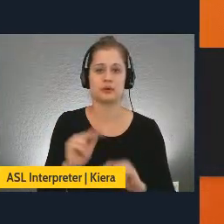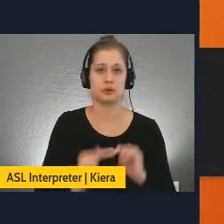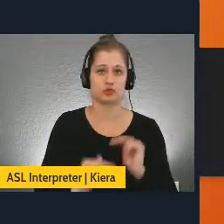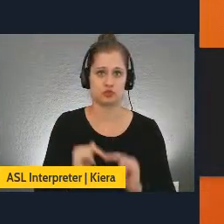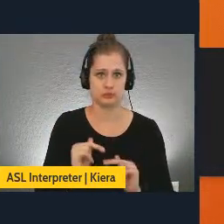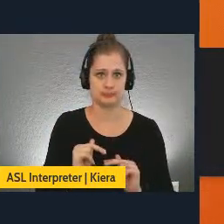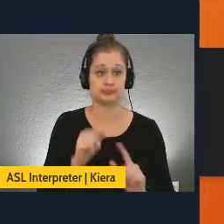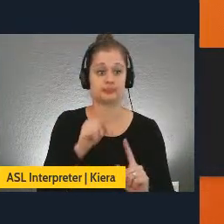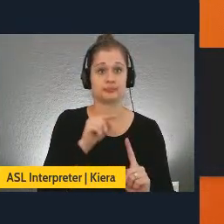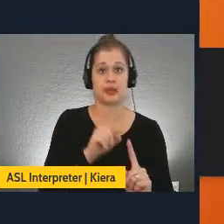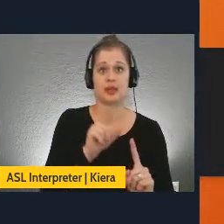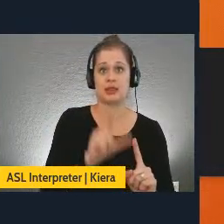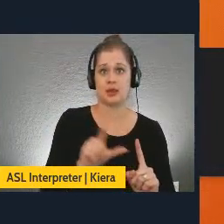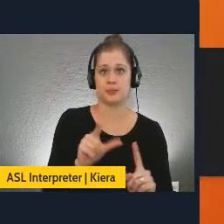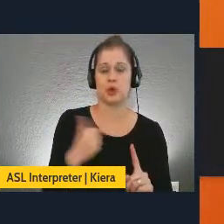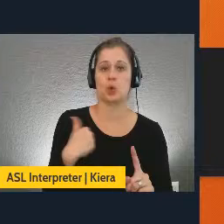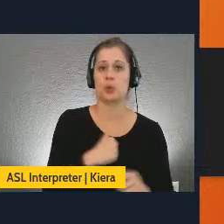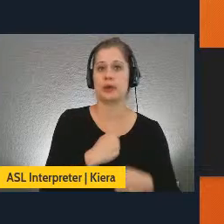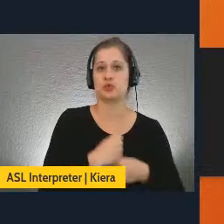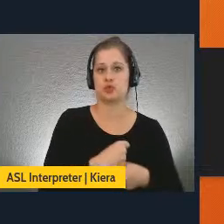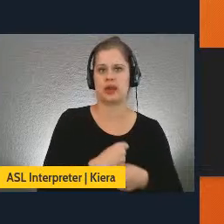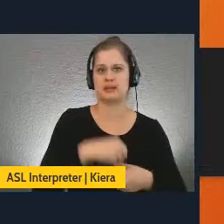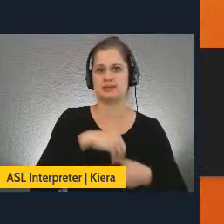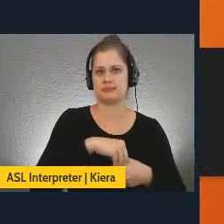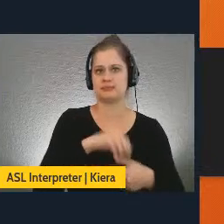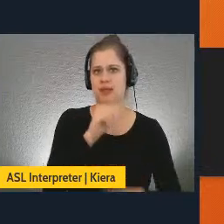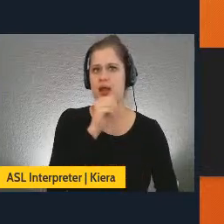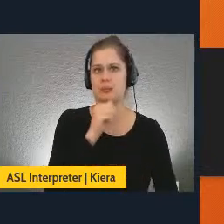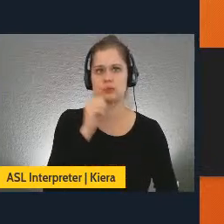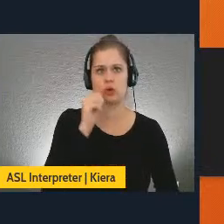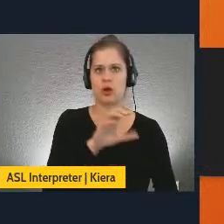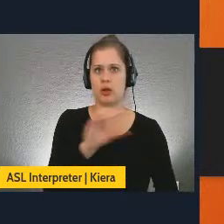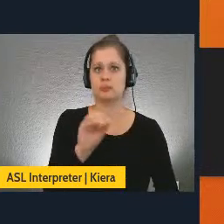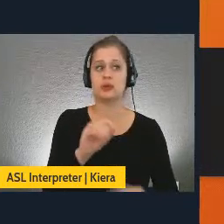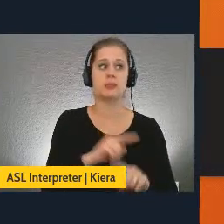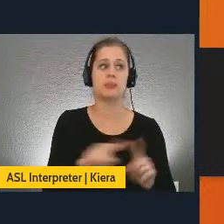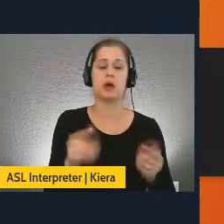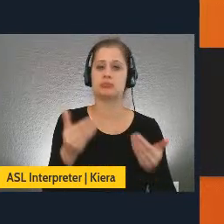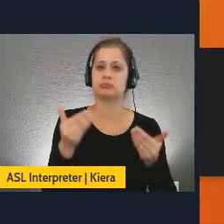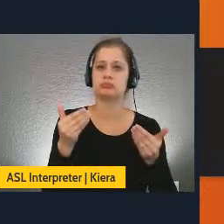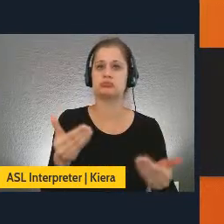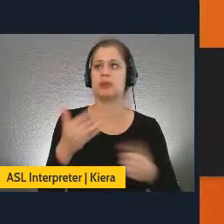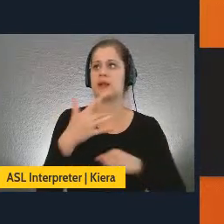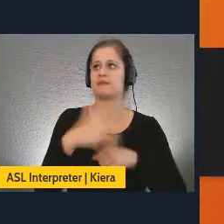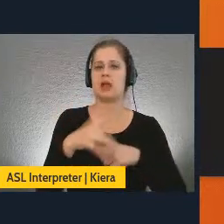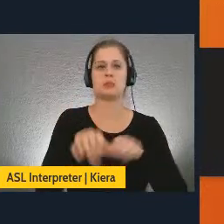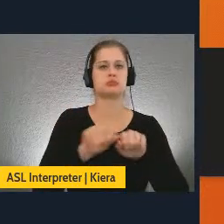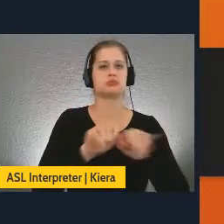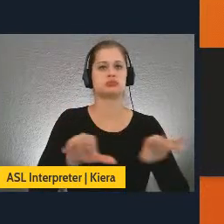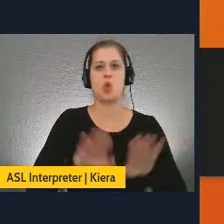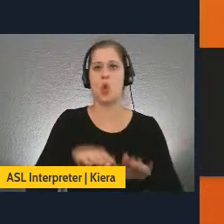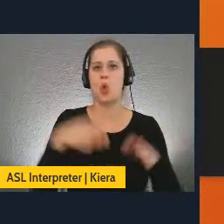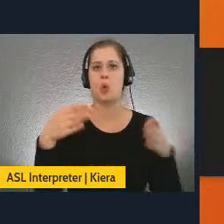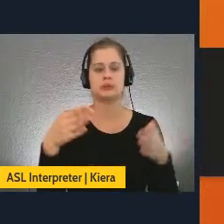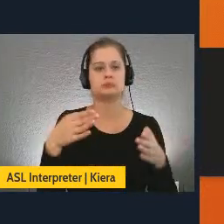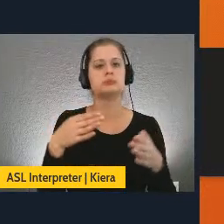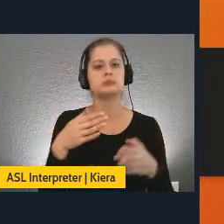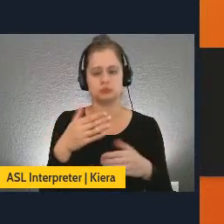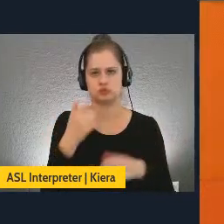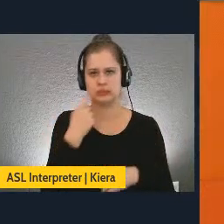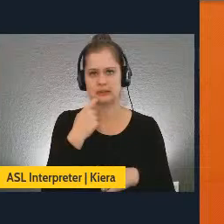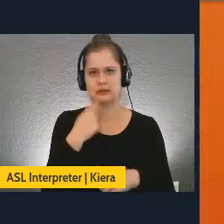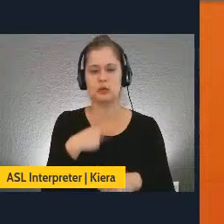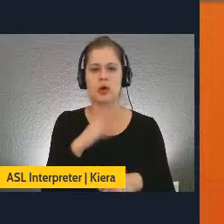library that we created internally at Amazon, but we actually made it available as open source recently. So I'll just give you a little